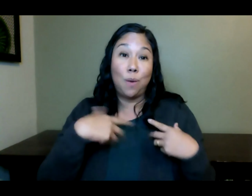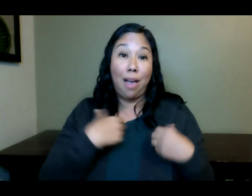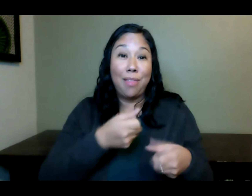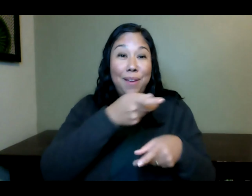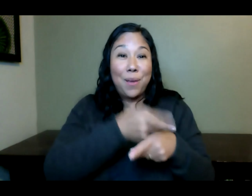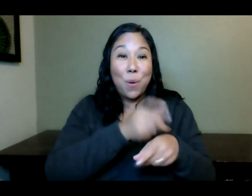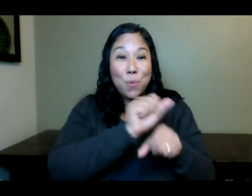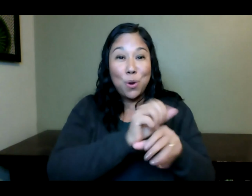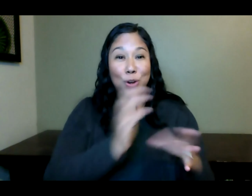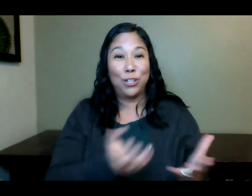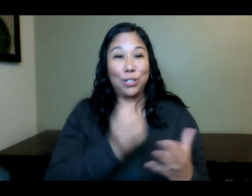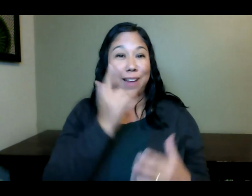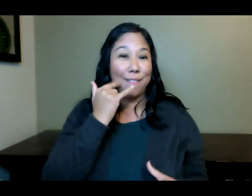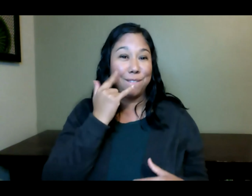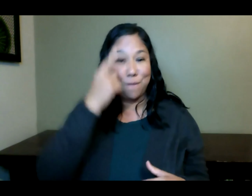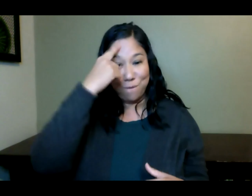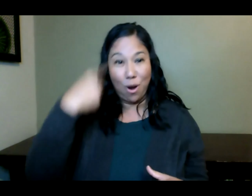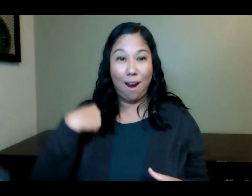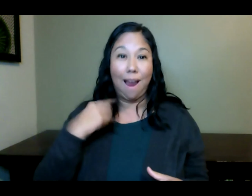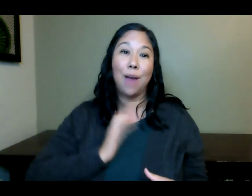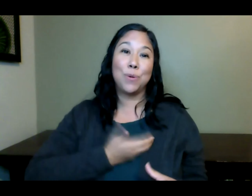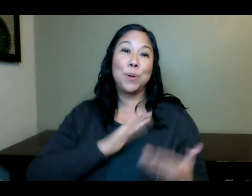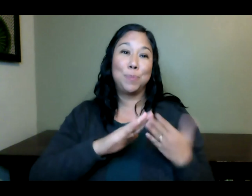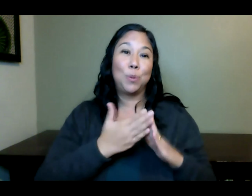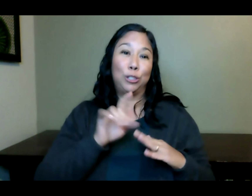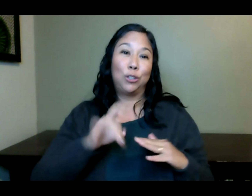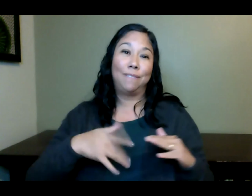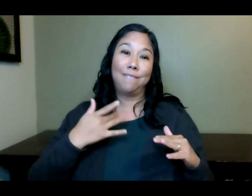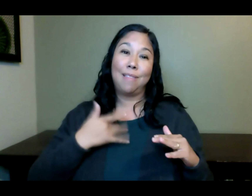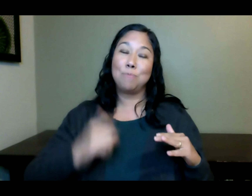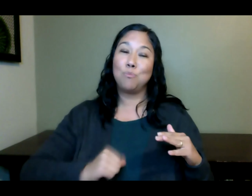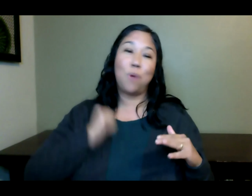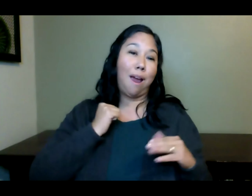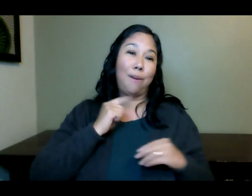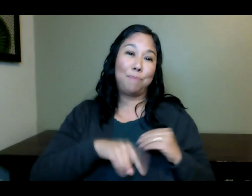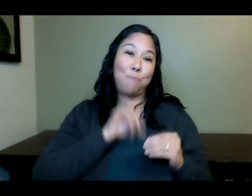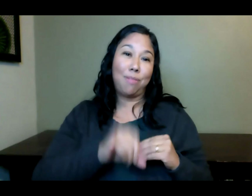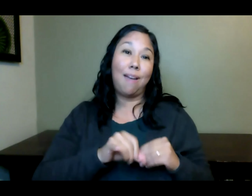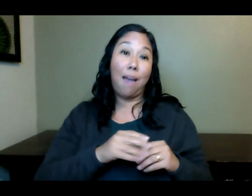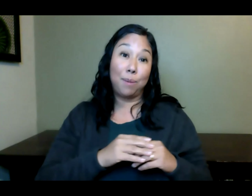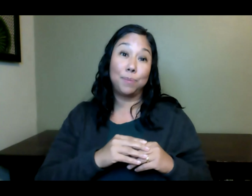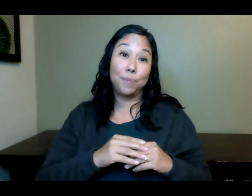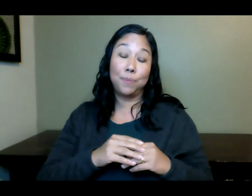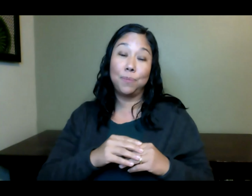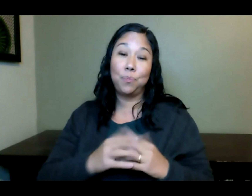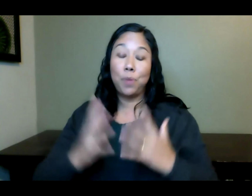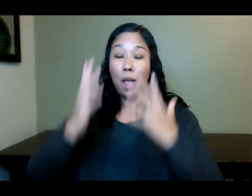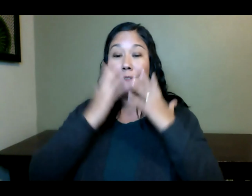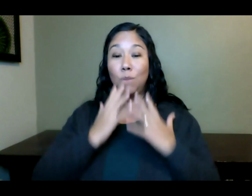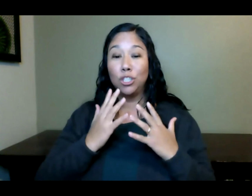something for our communities to be proud of as well. It's unfortunately we're